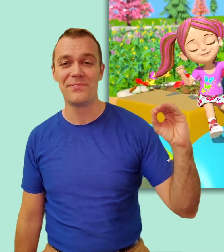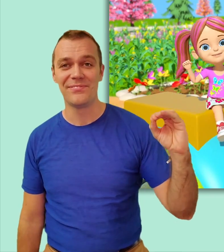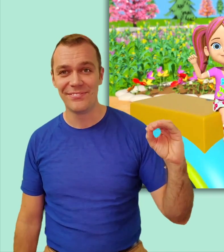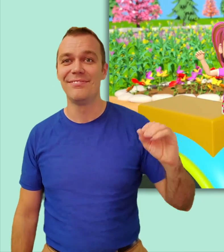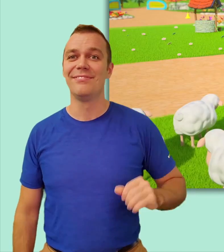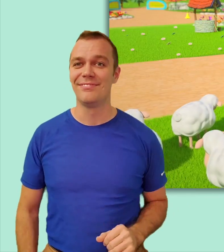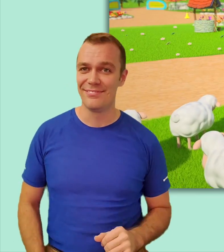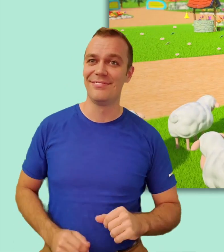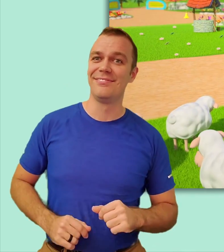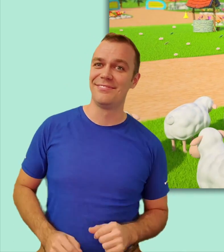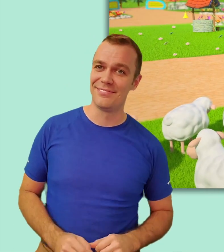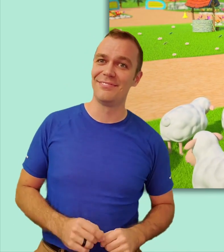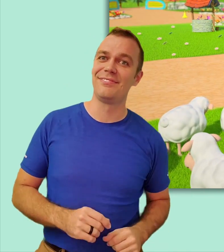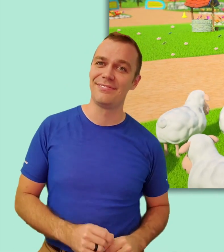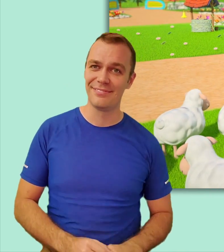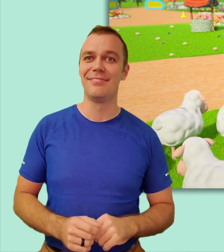E-I-E-I-O.